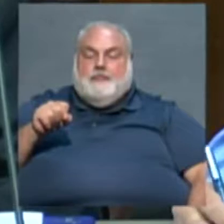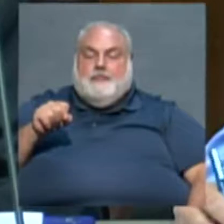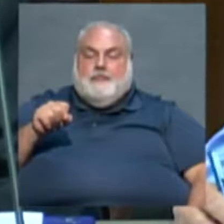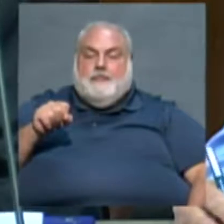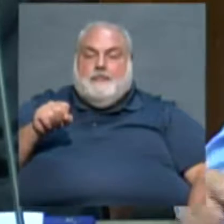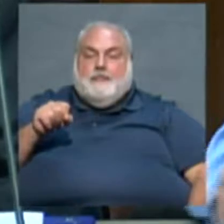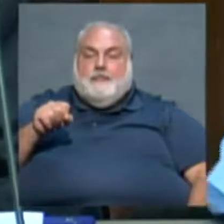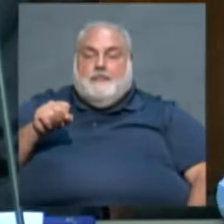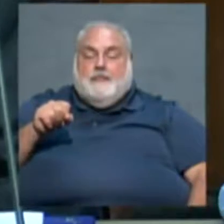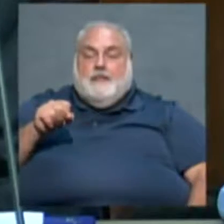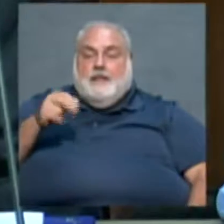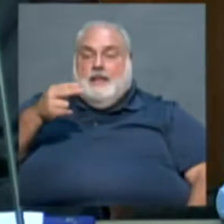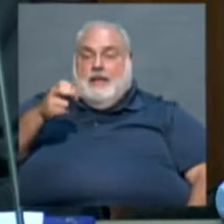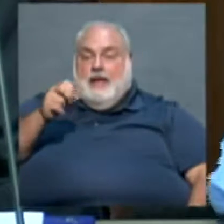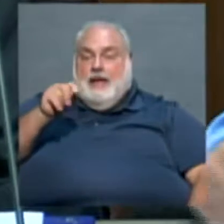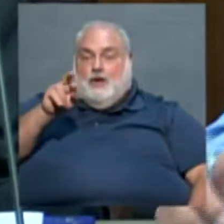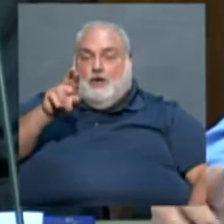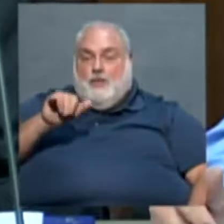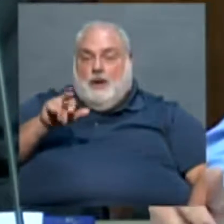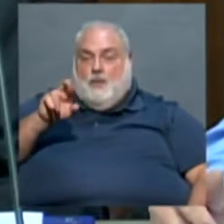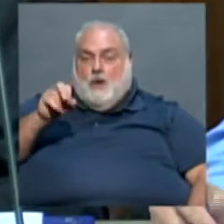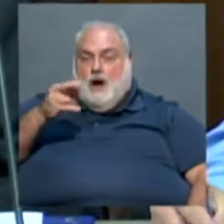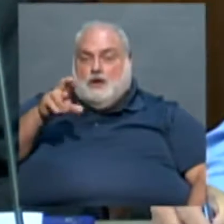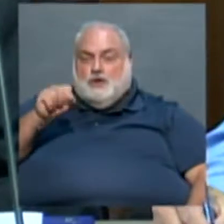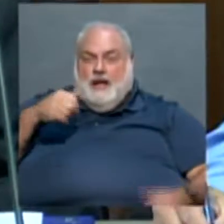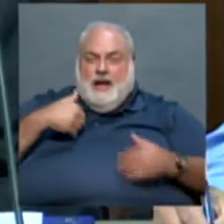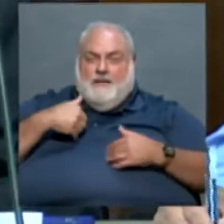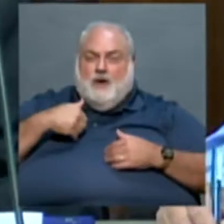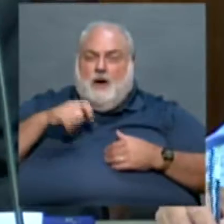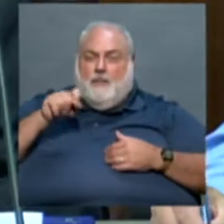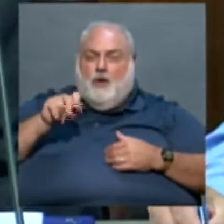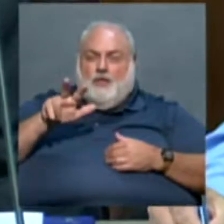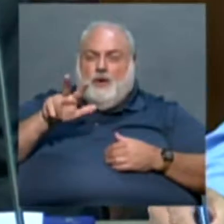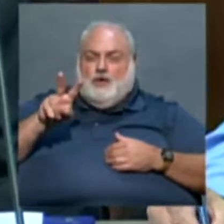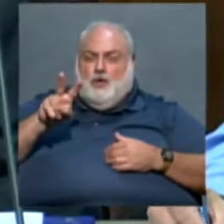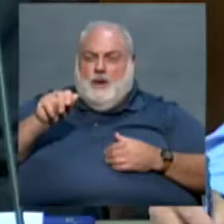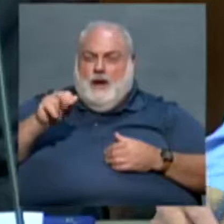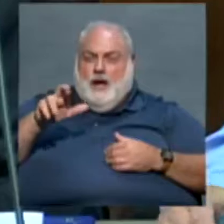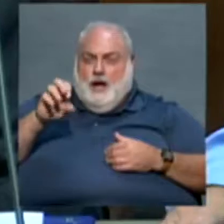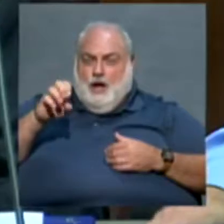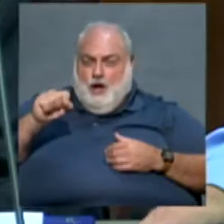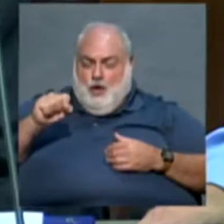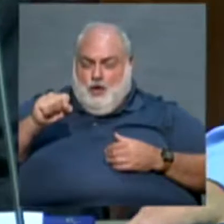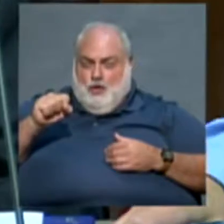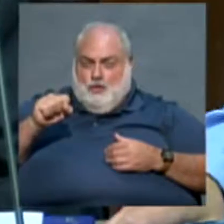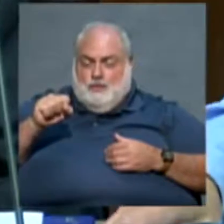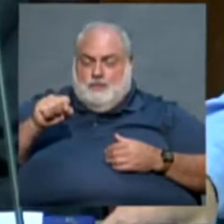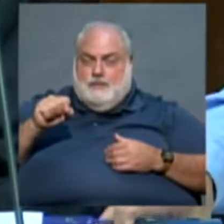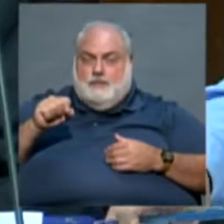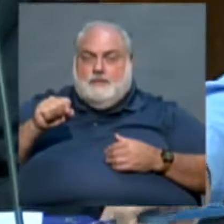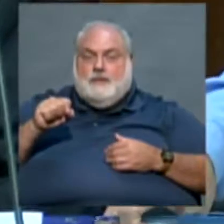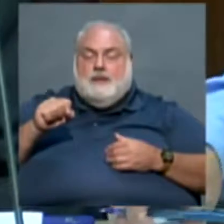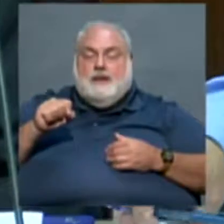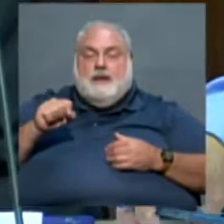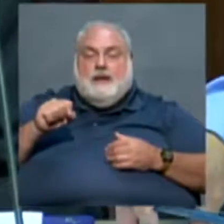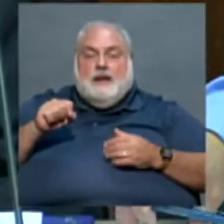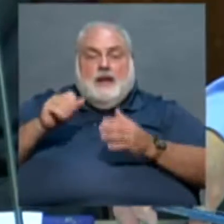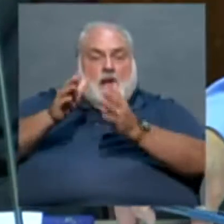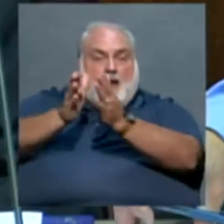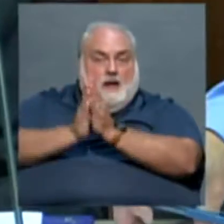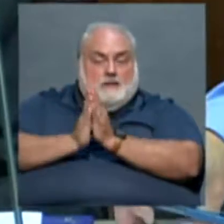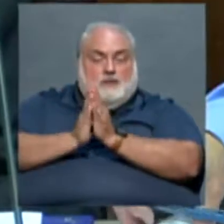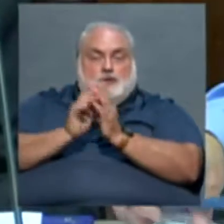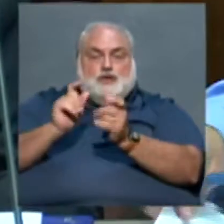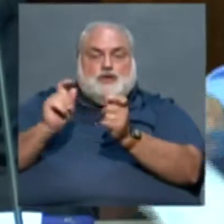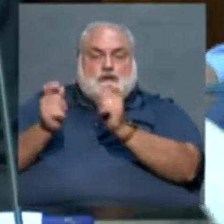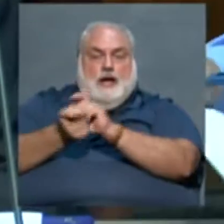Henry Rogers, owner of the .32 acre property located at 2007-2009 Wilson Road, is requesting to